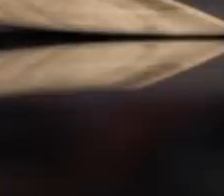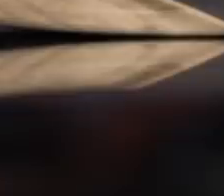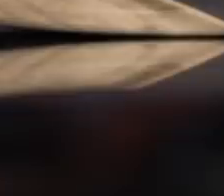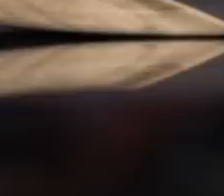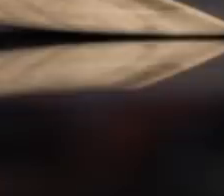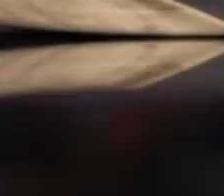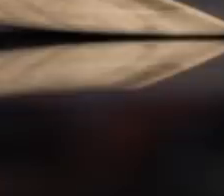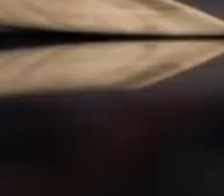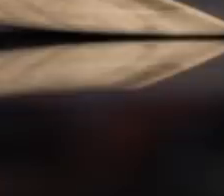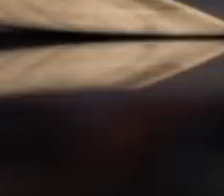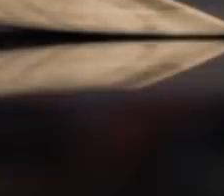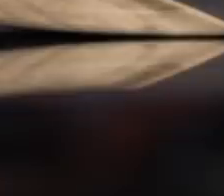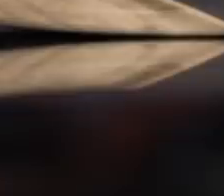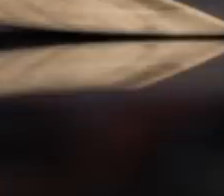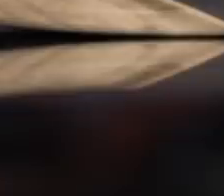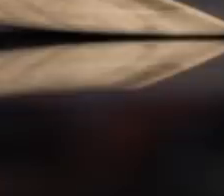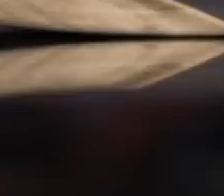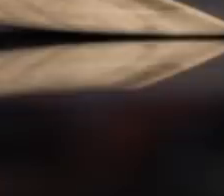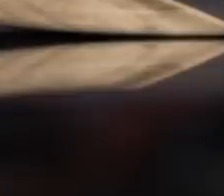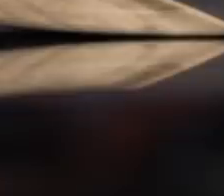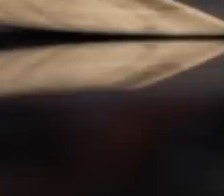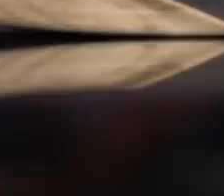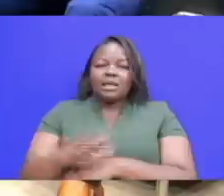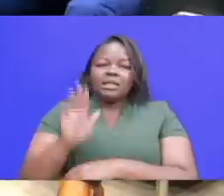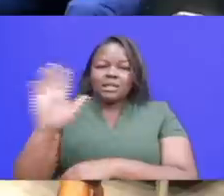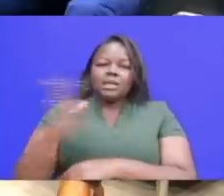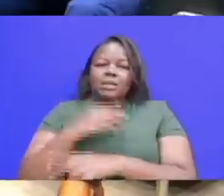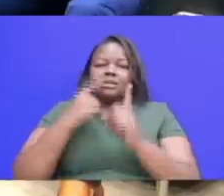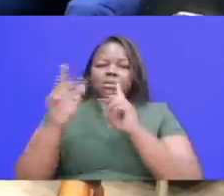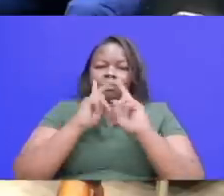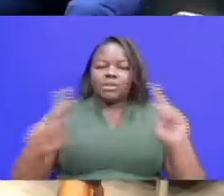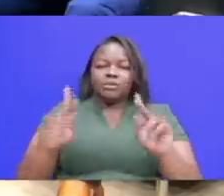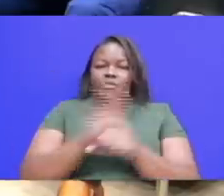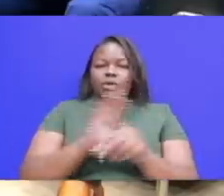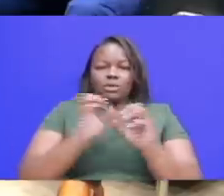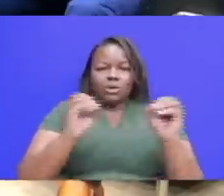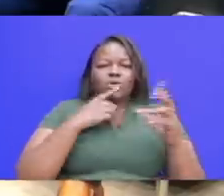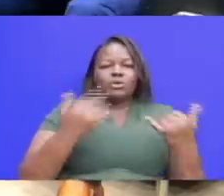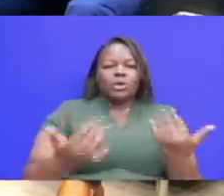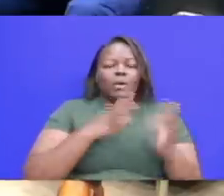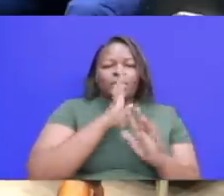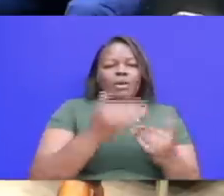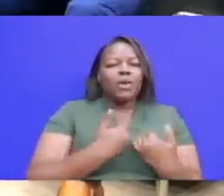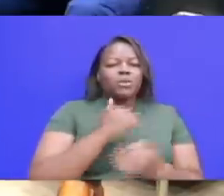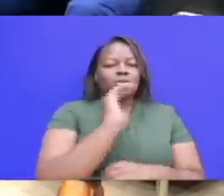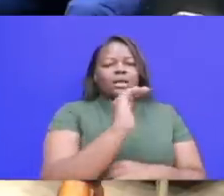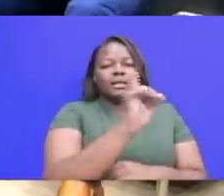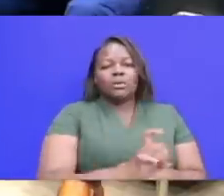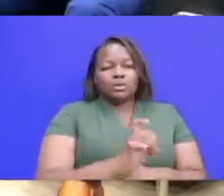than all his brethren, they hated him and could not speak peaceably unto him. Maybe I just pose a question to us. We saw